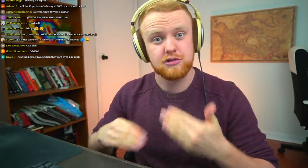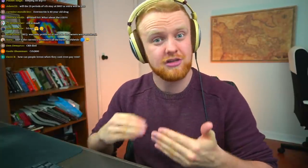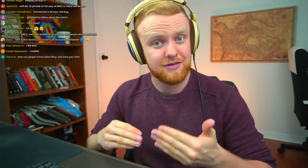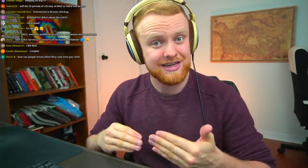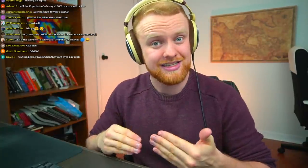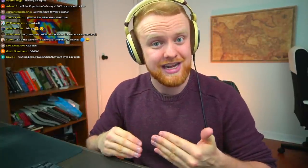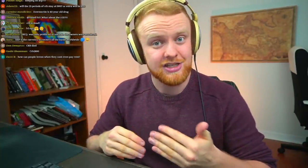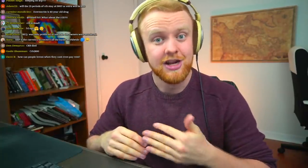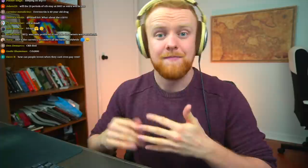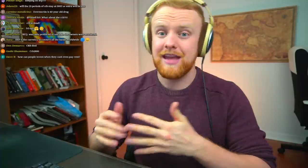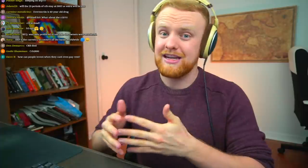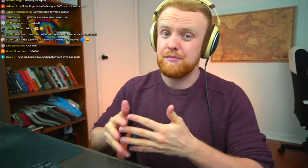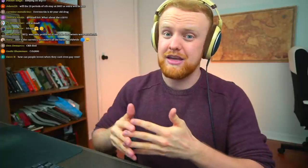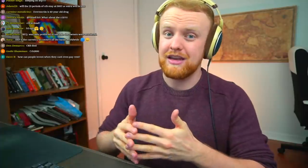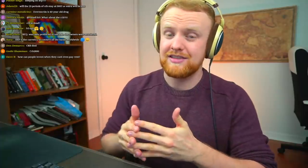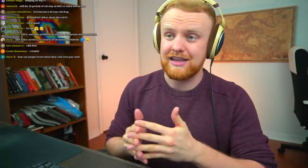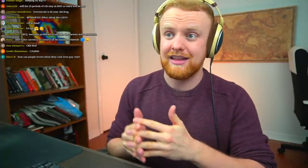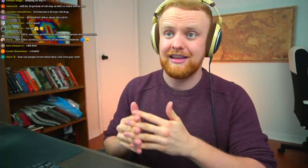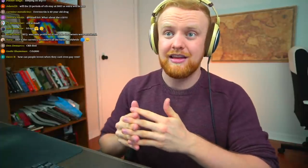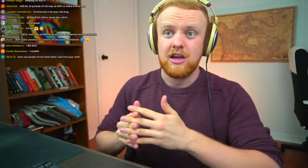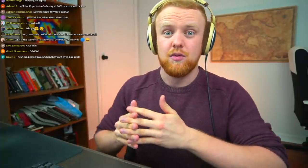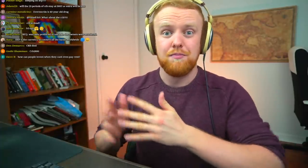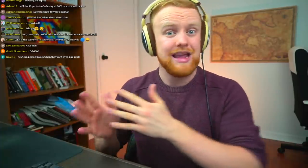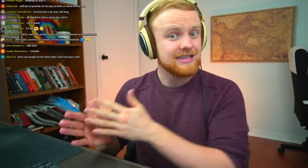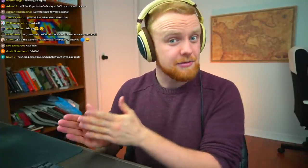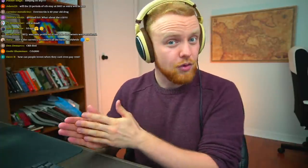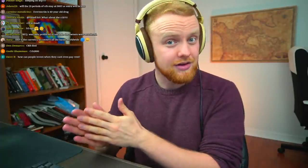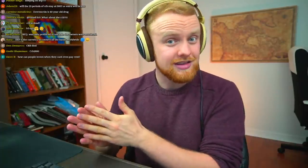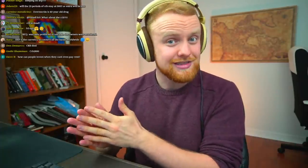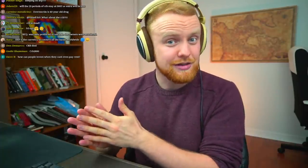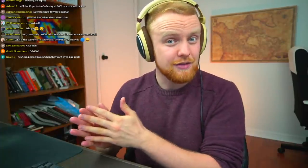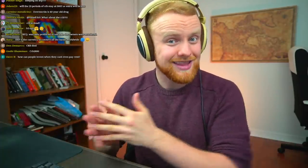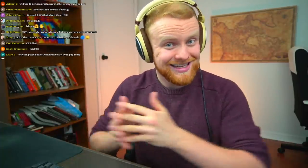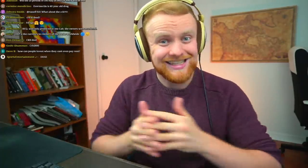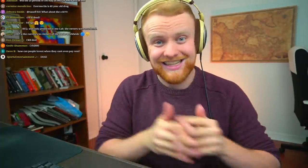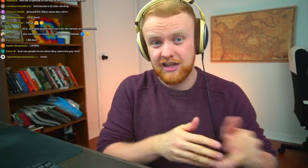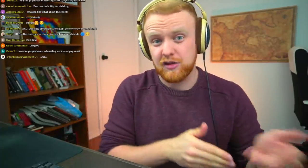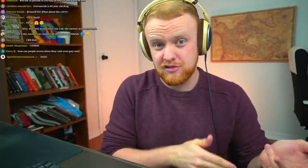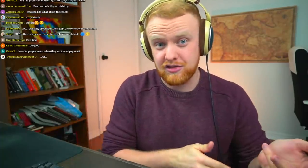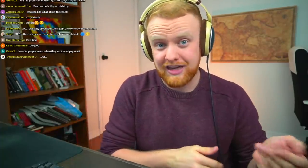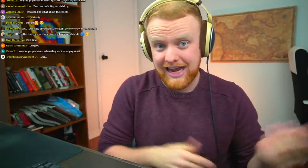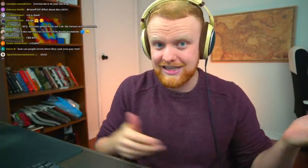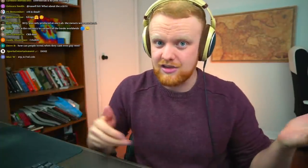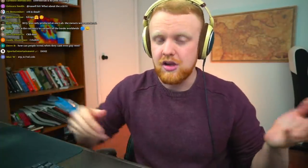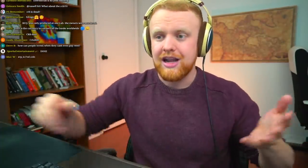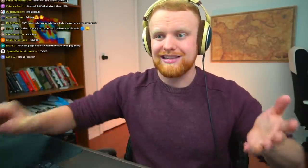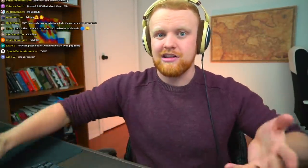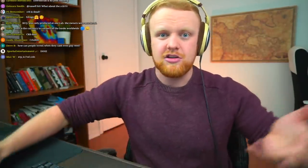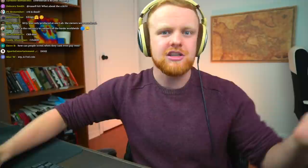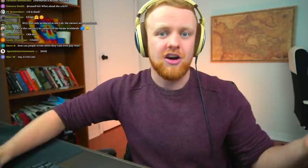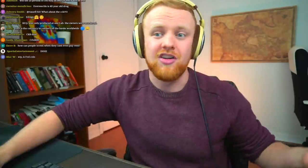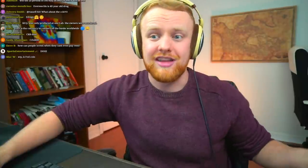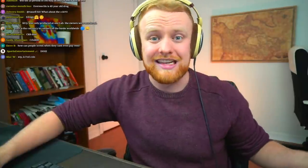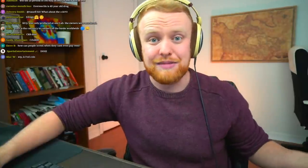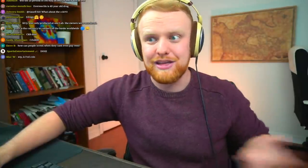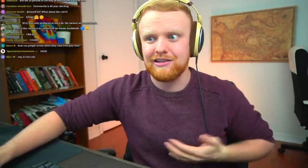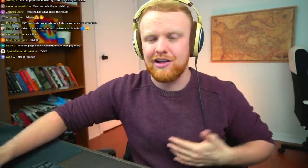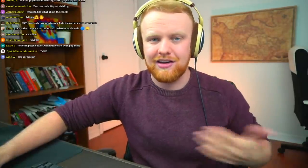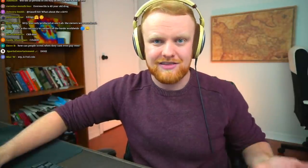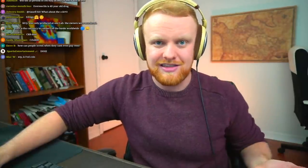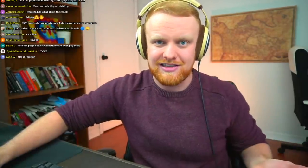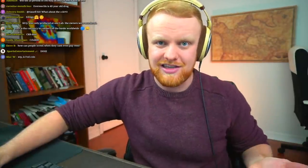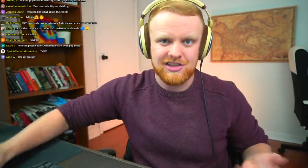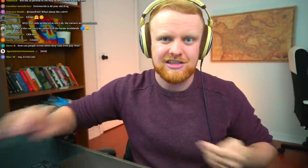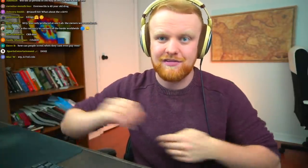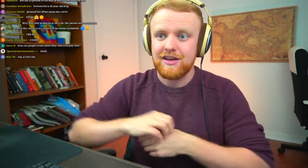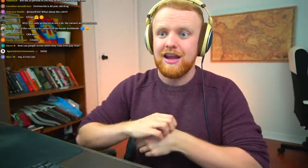it goes through the committee stage. The NDP have said that they may support this bill, but they need to take a closer look at it. So it's largely all on the NDP. A lot